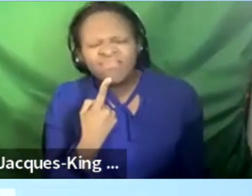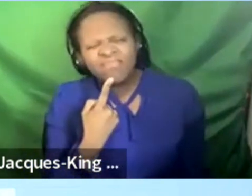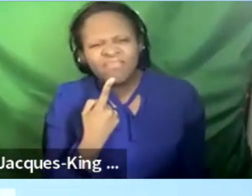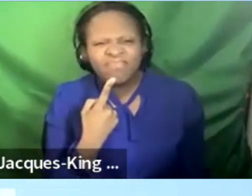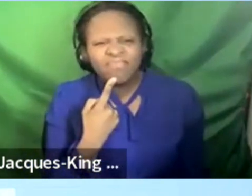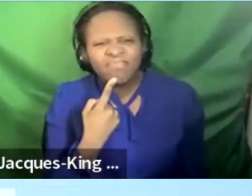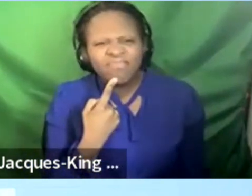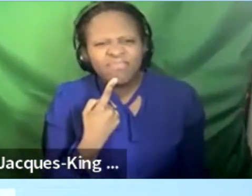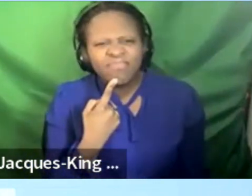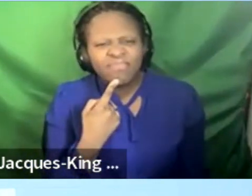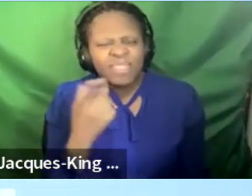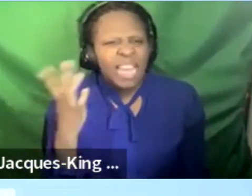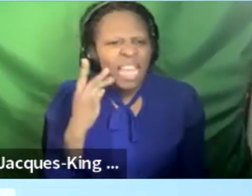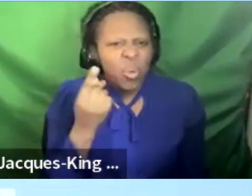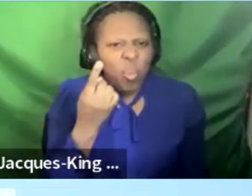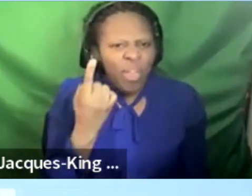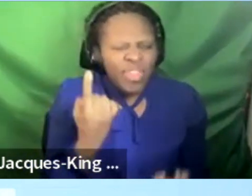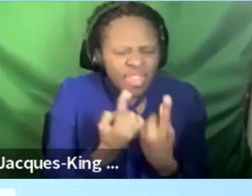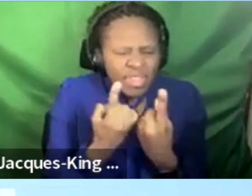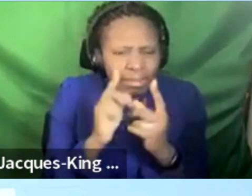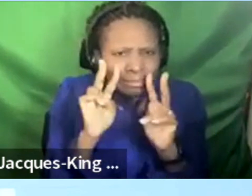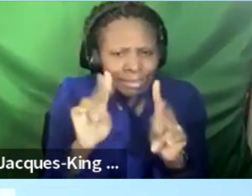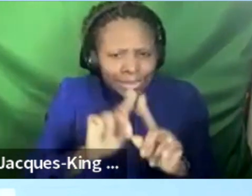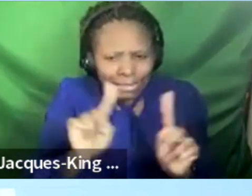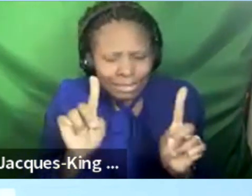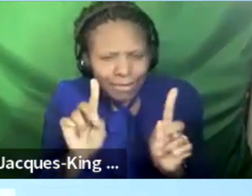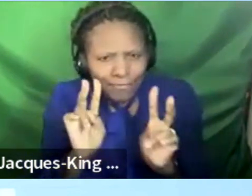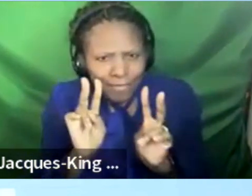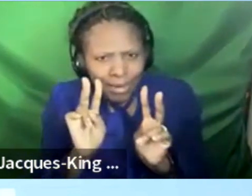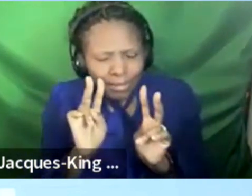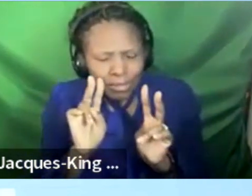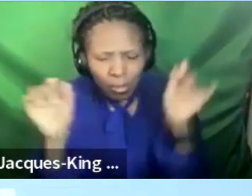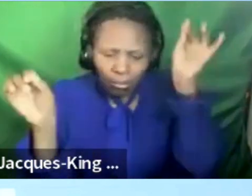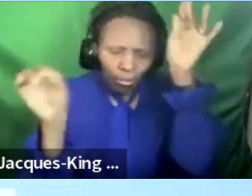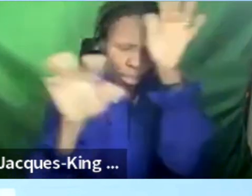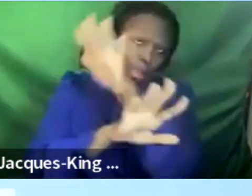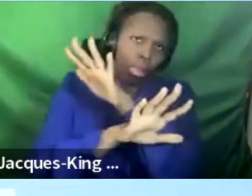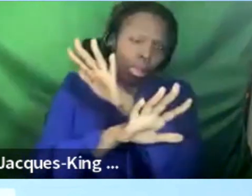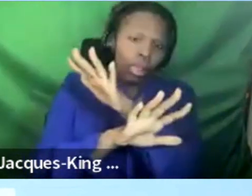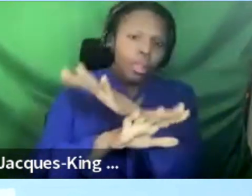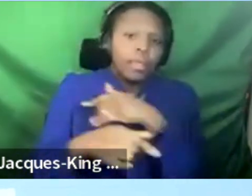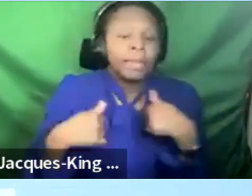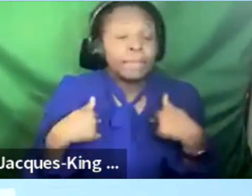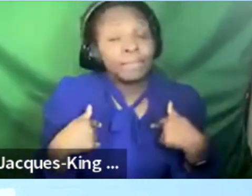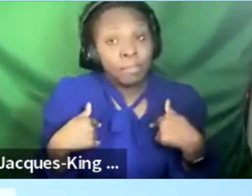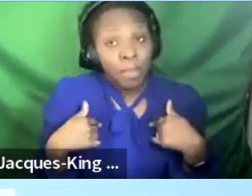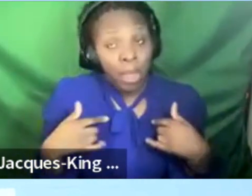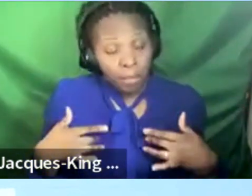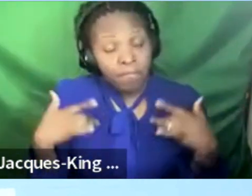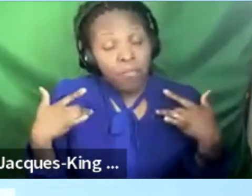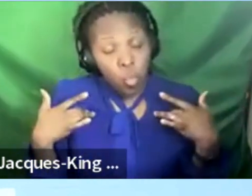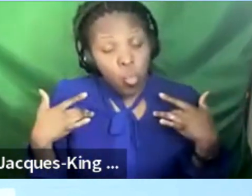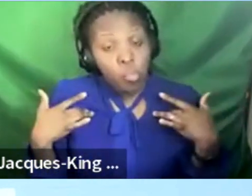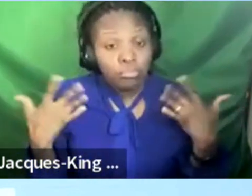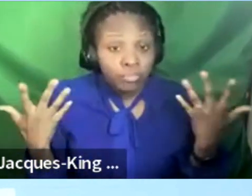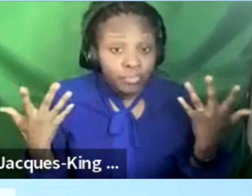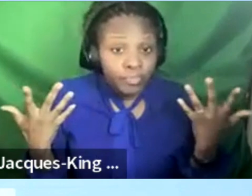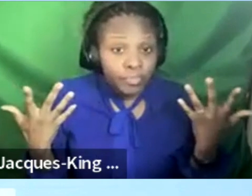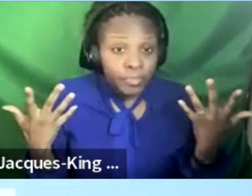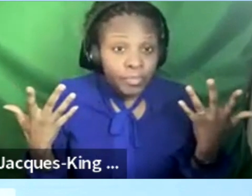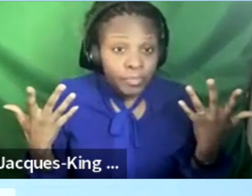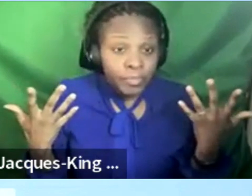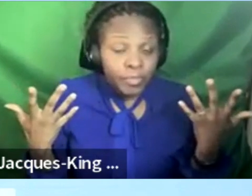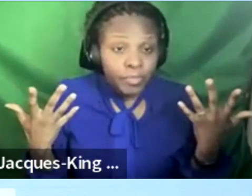like modern interpretations of it, but sometimes you do go, well, I'm hearing one thing and seeing another.